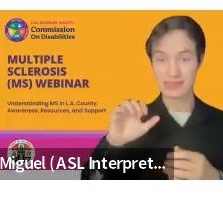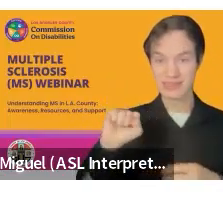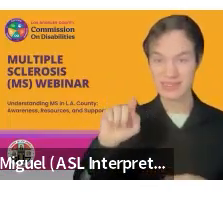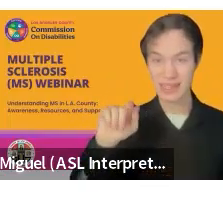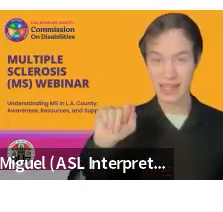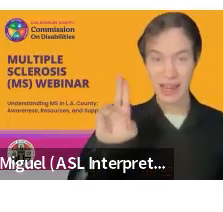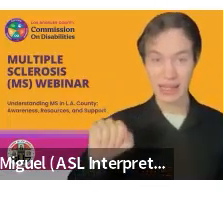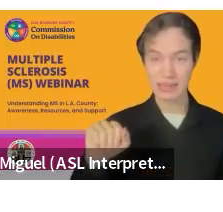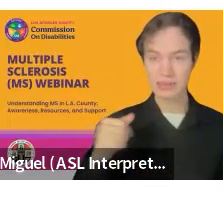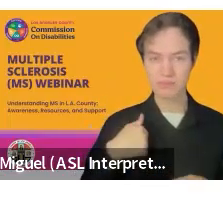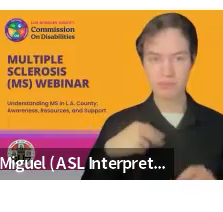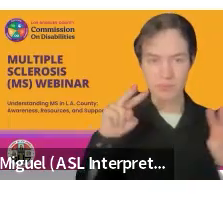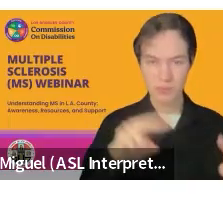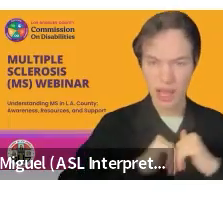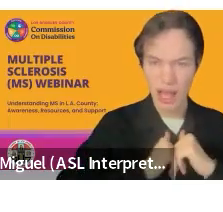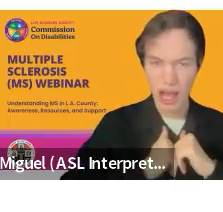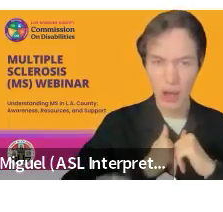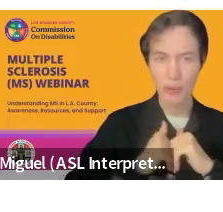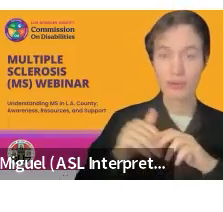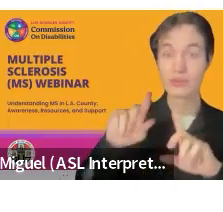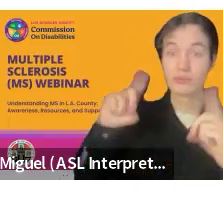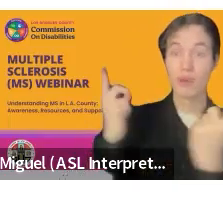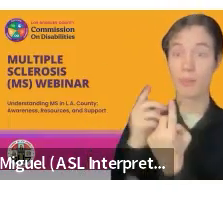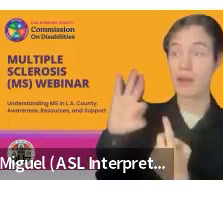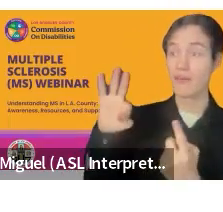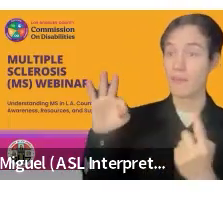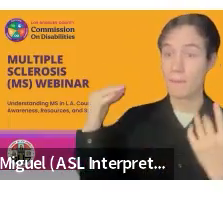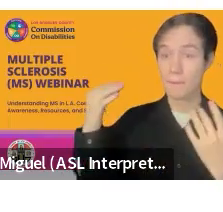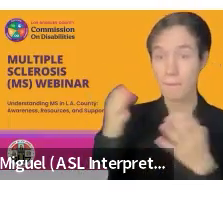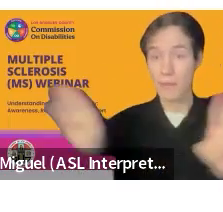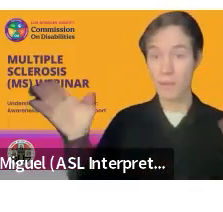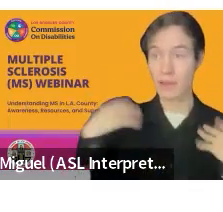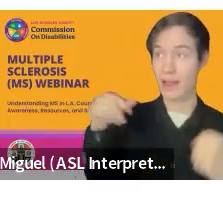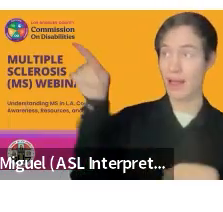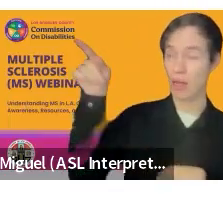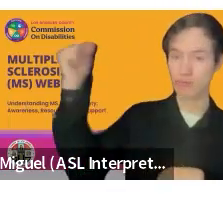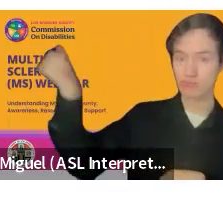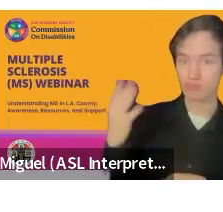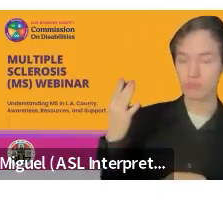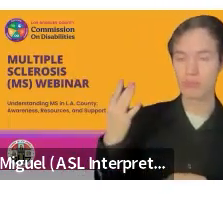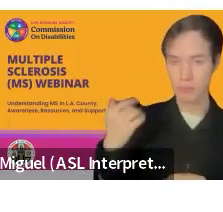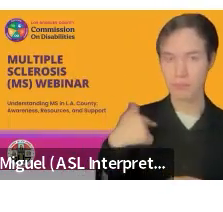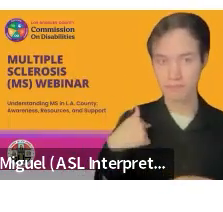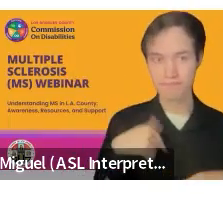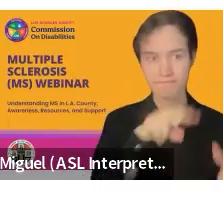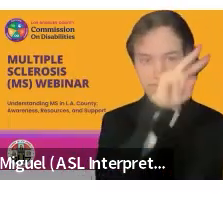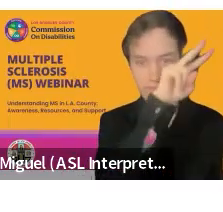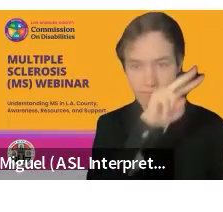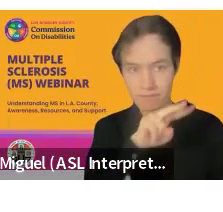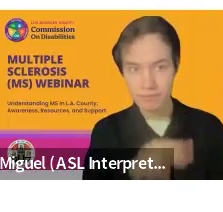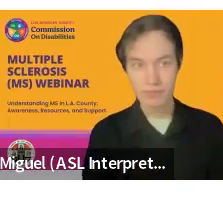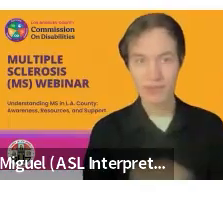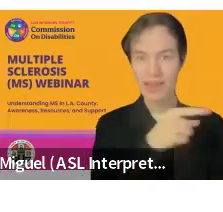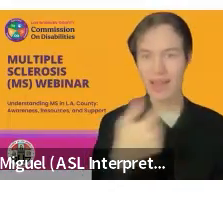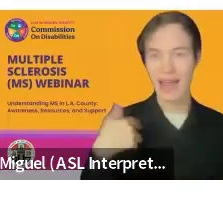the Department of Public Health provided to me, which is the California Healthy Places Index score. So this assigns a